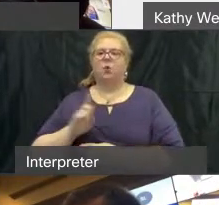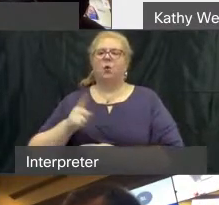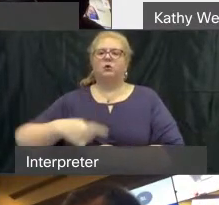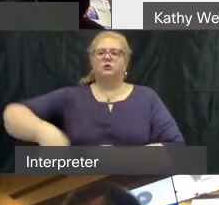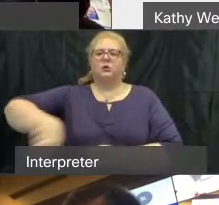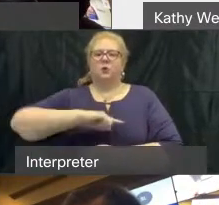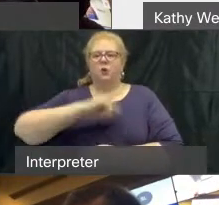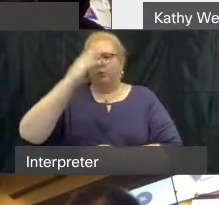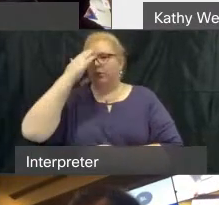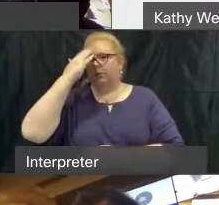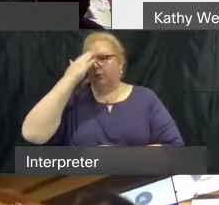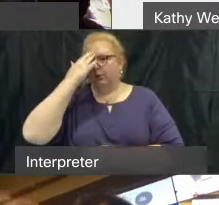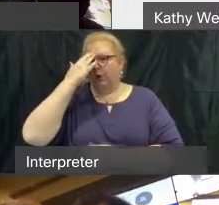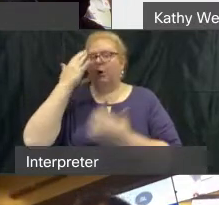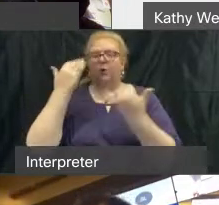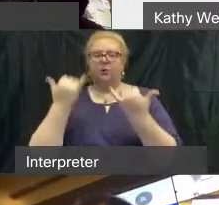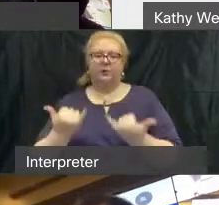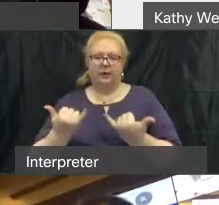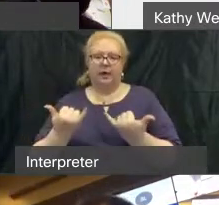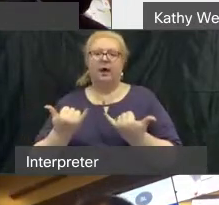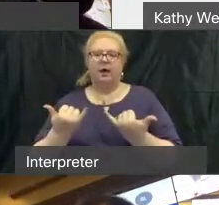that.